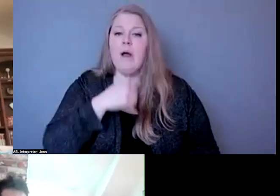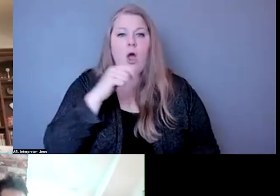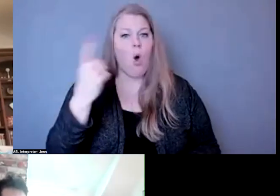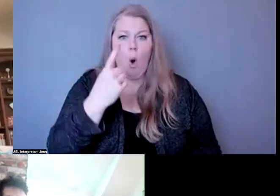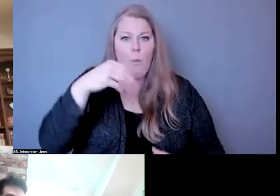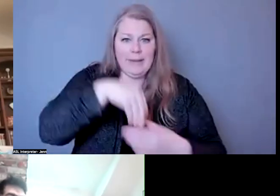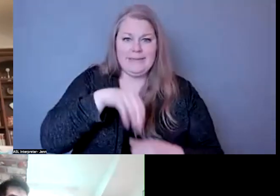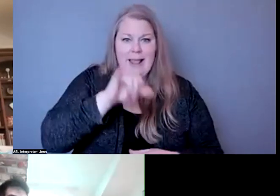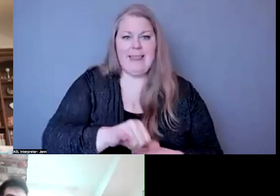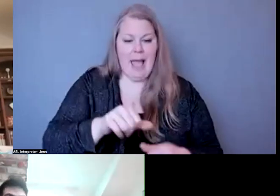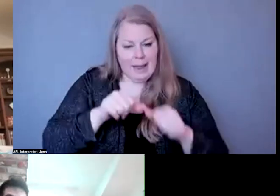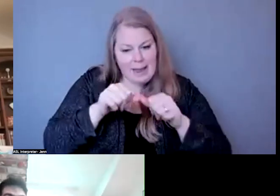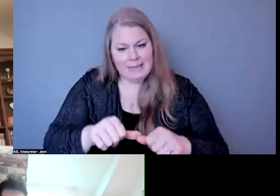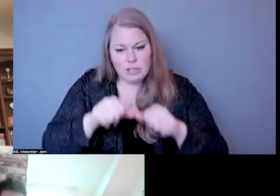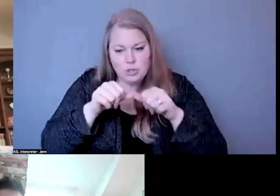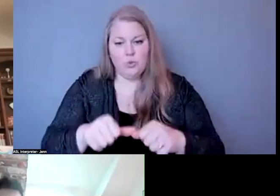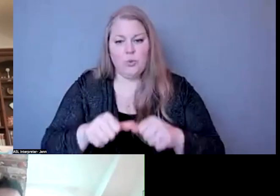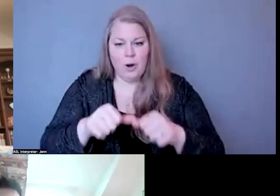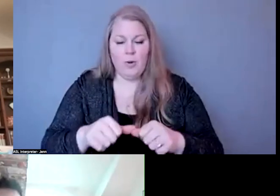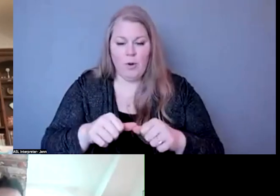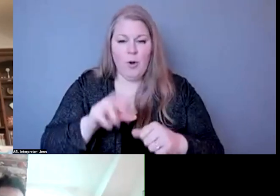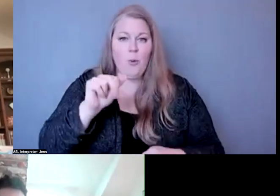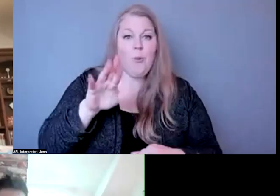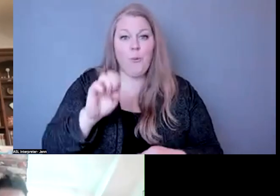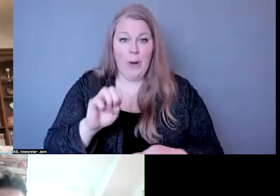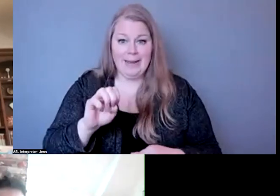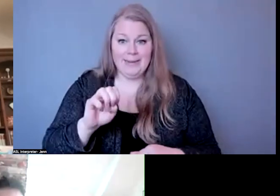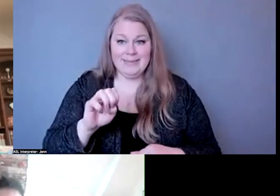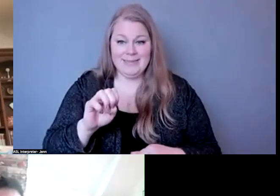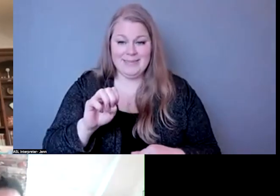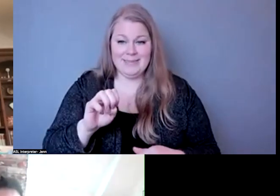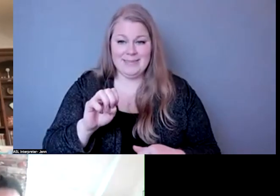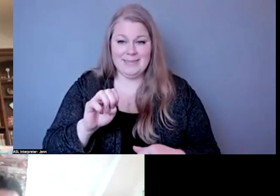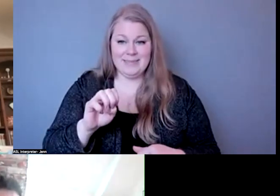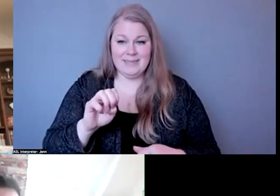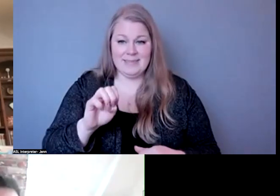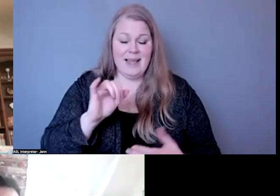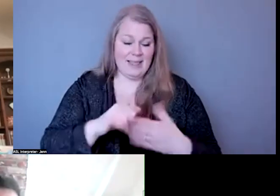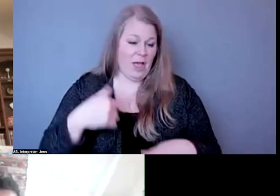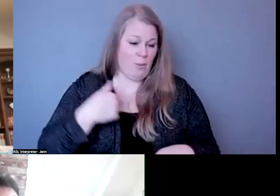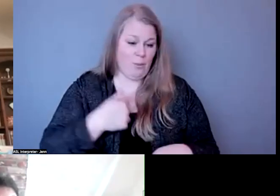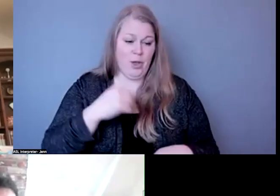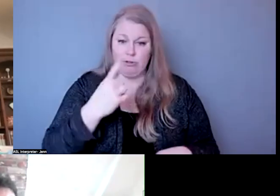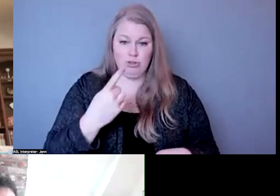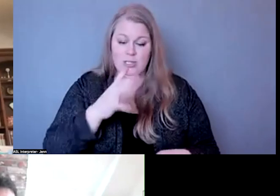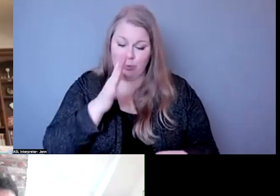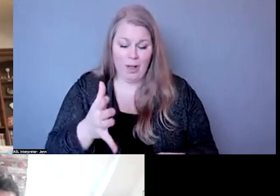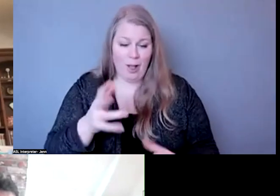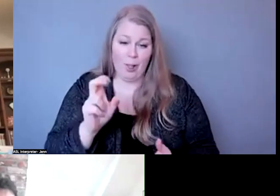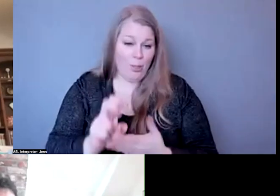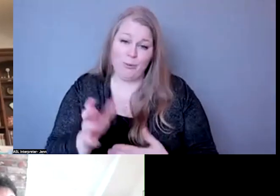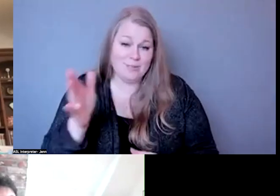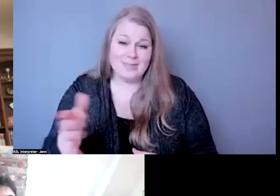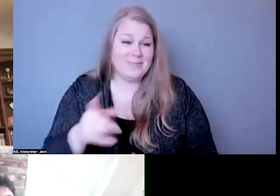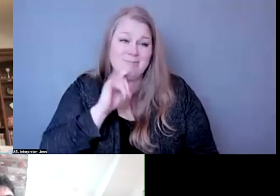this contiguous and arms race that we will just simply lose. It's as simple